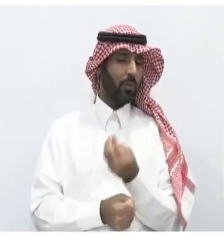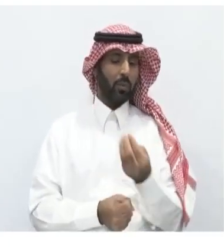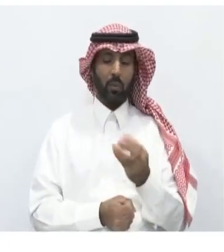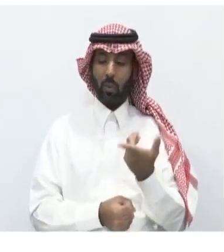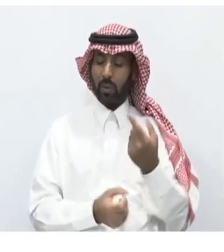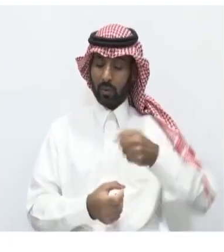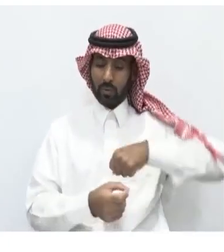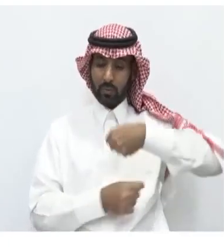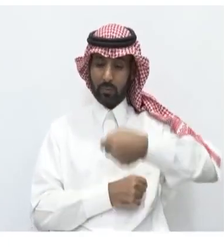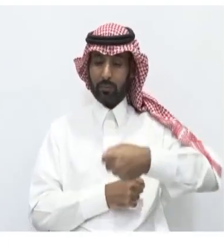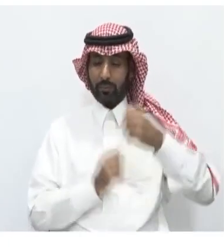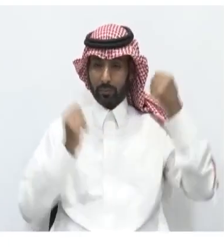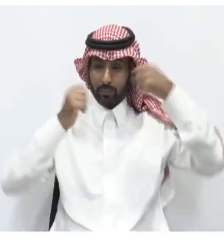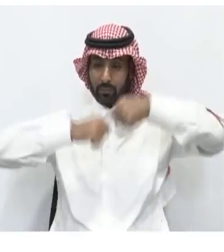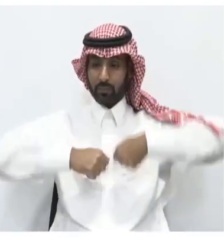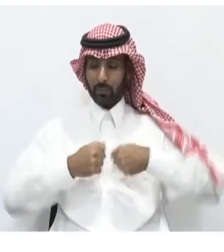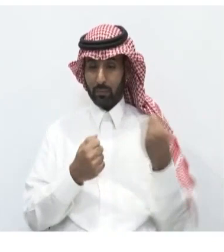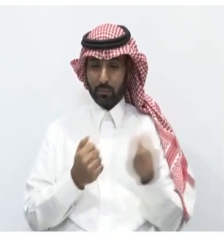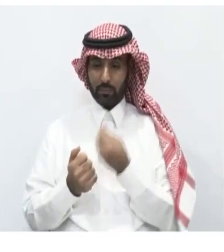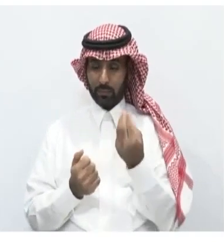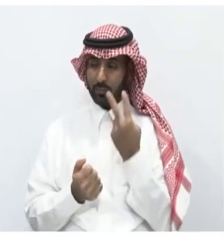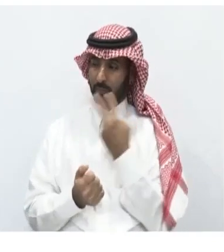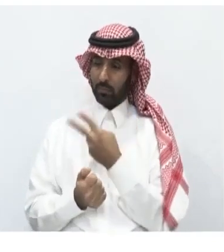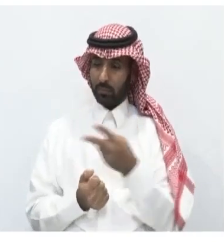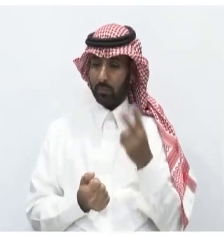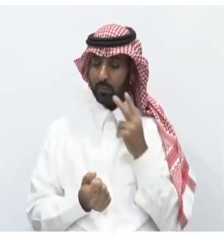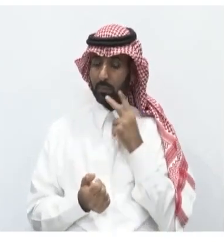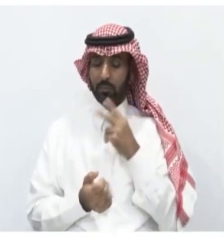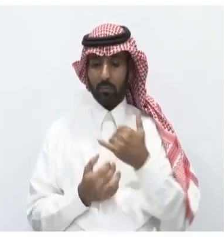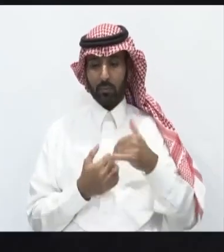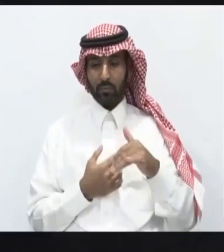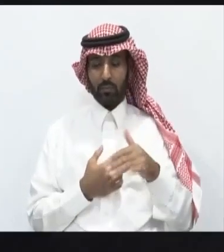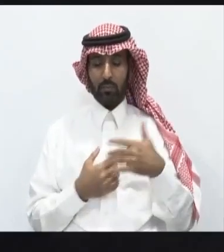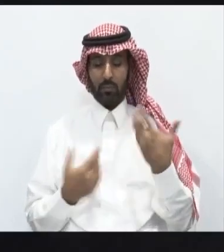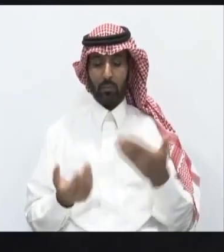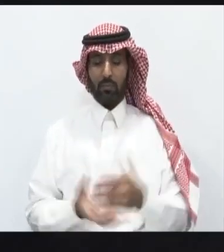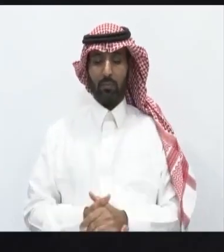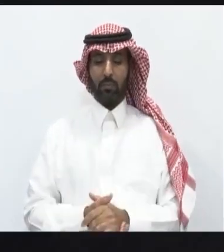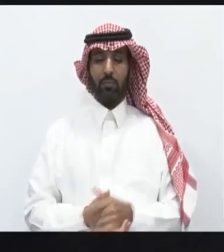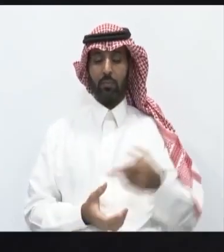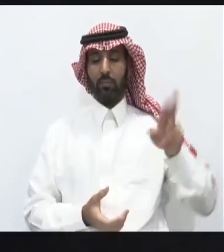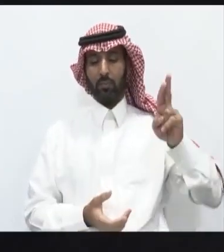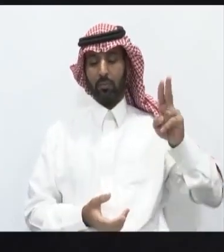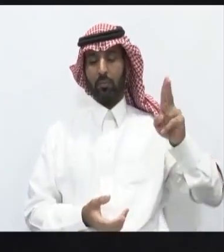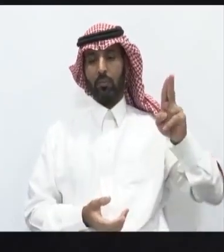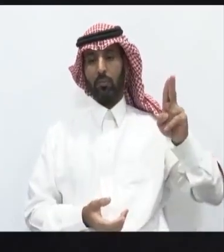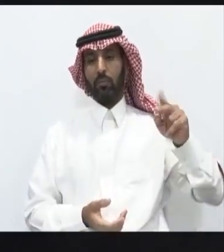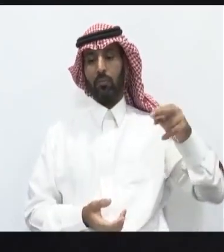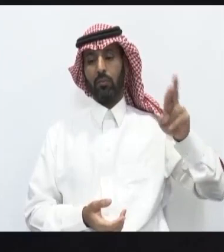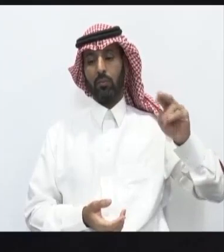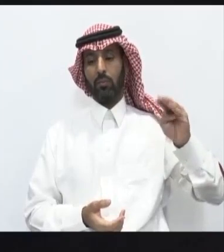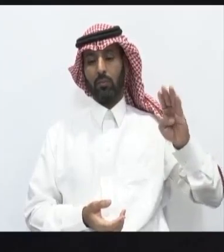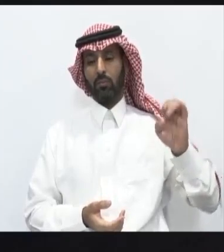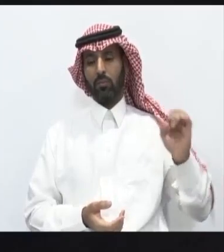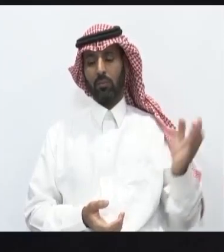to pack for backpacking trip through Europe. Most of people go backpacking through Europe. So listen to